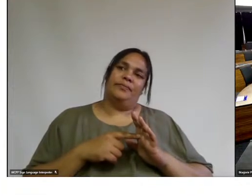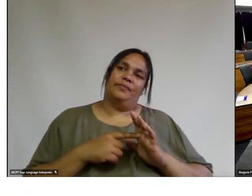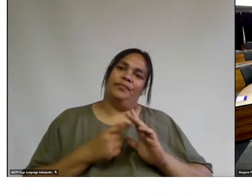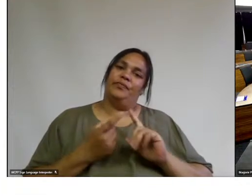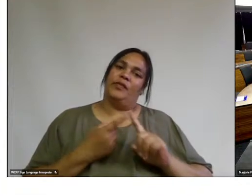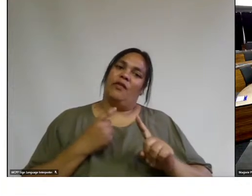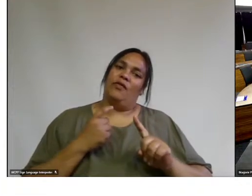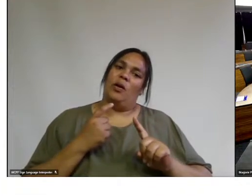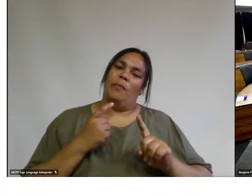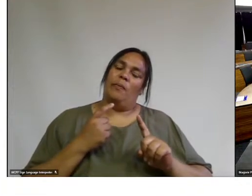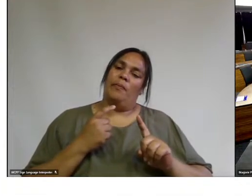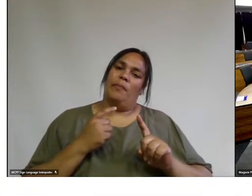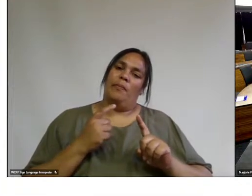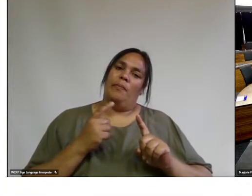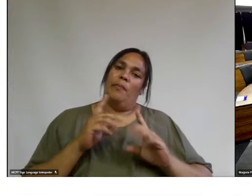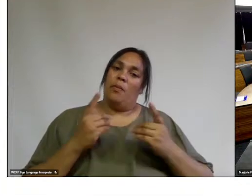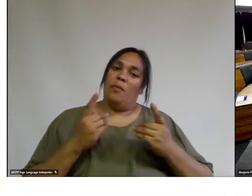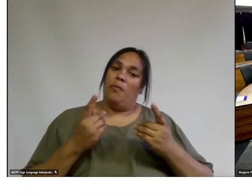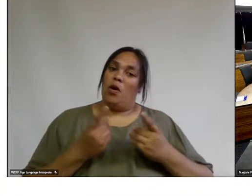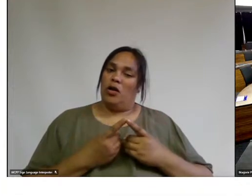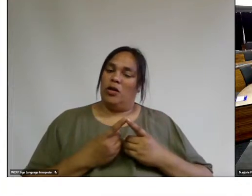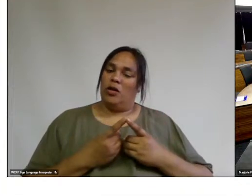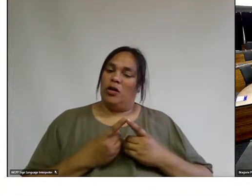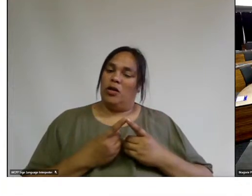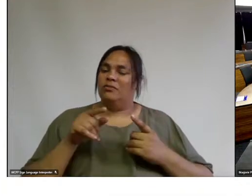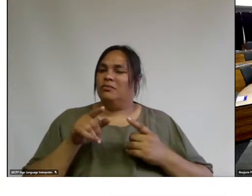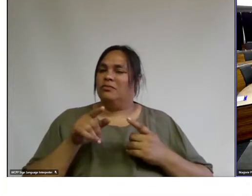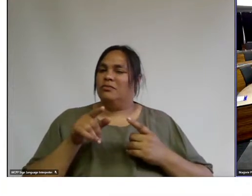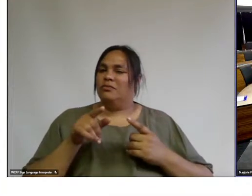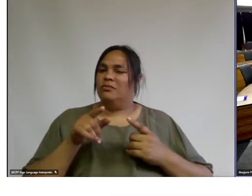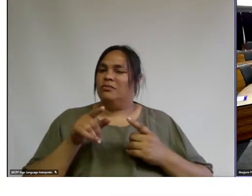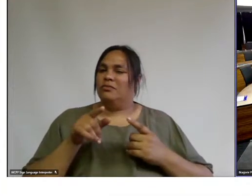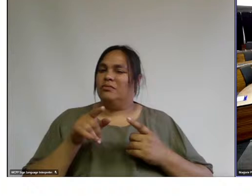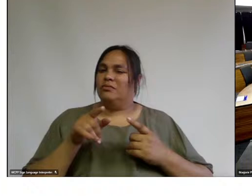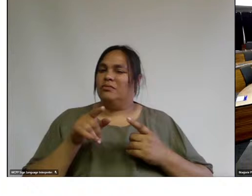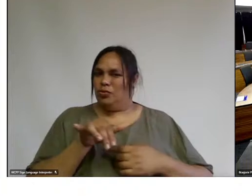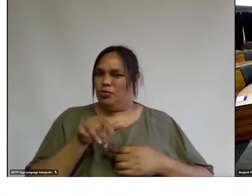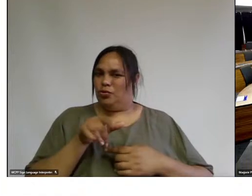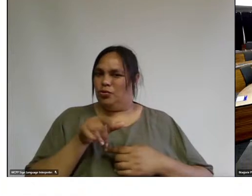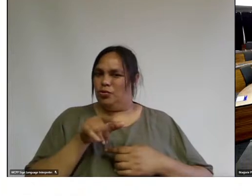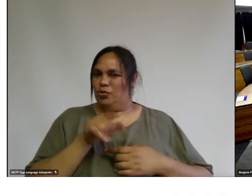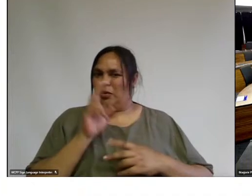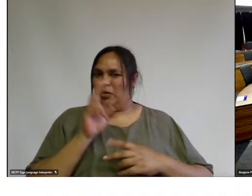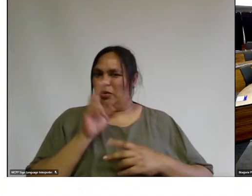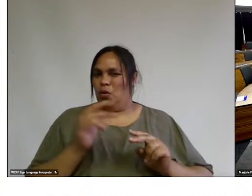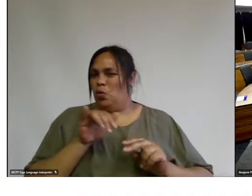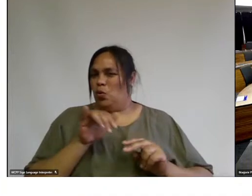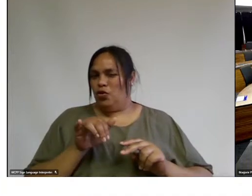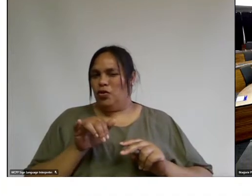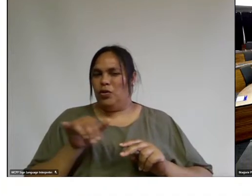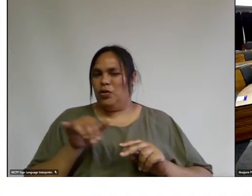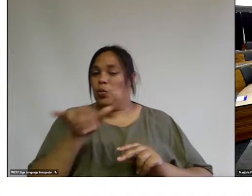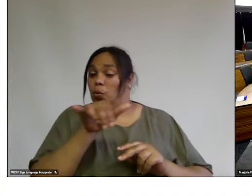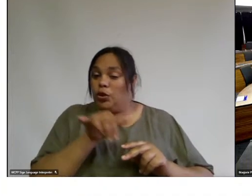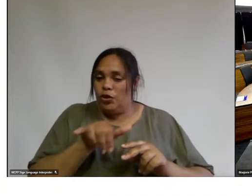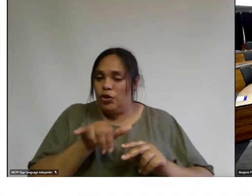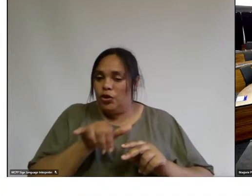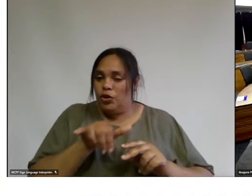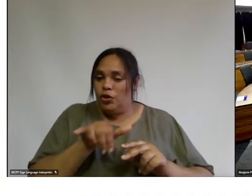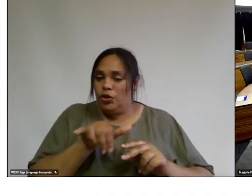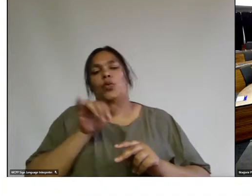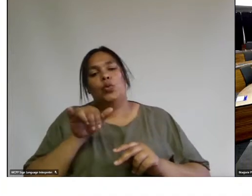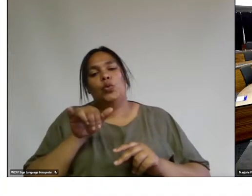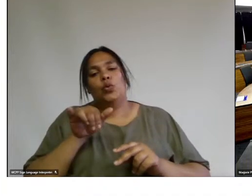from the department as to which are these strategic risks that were reviewed and which ones were